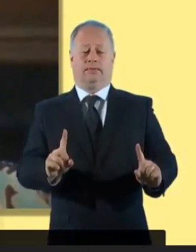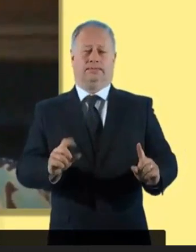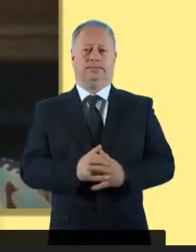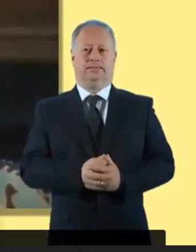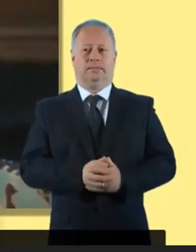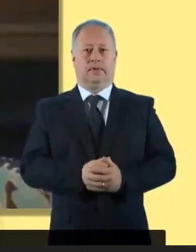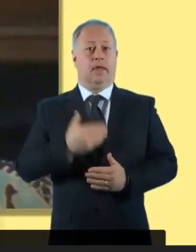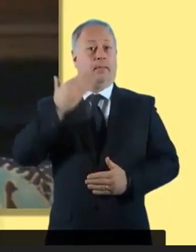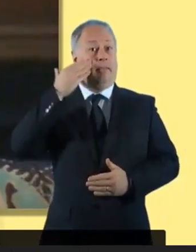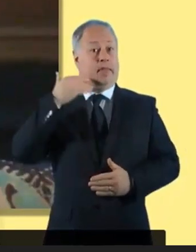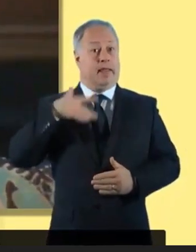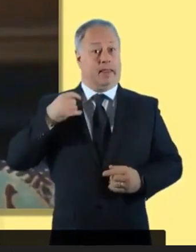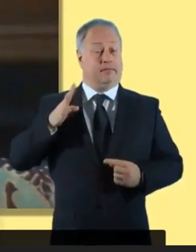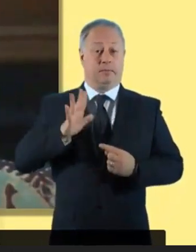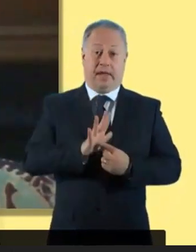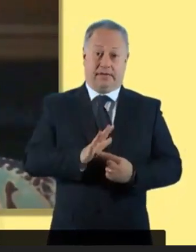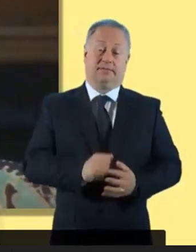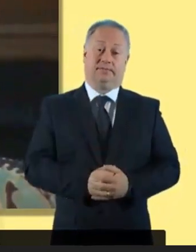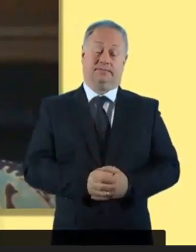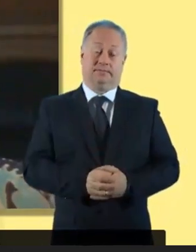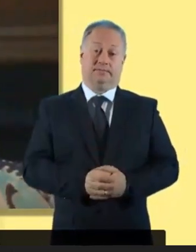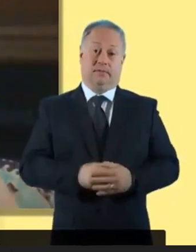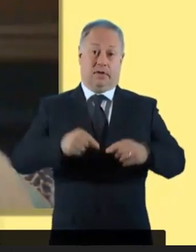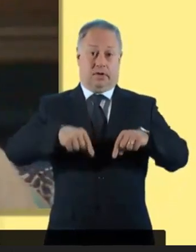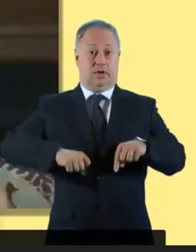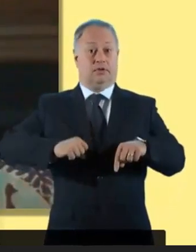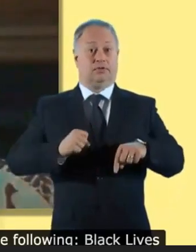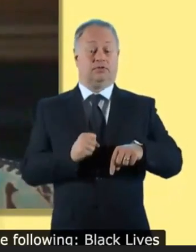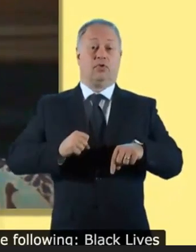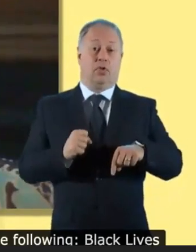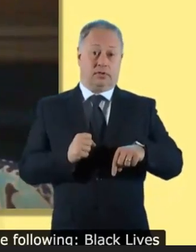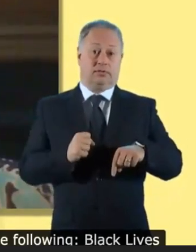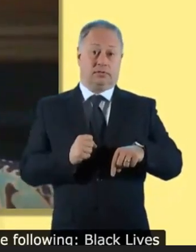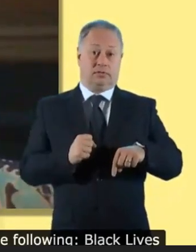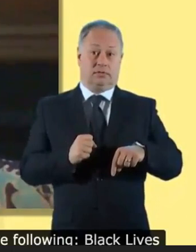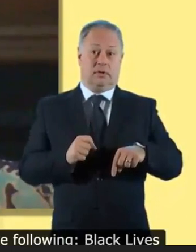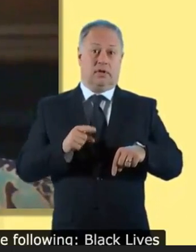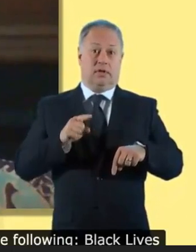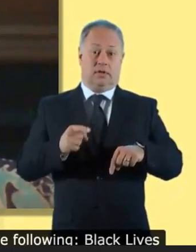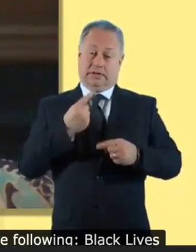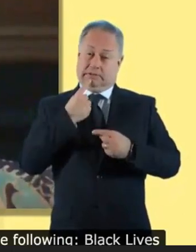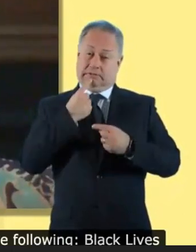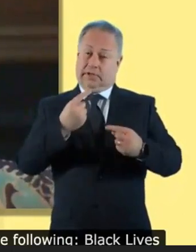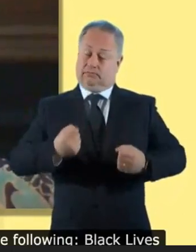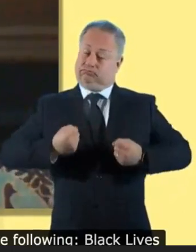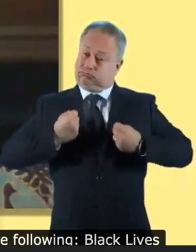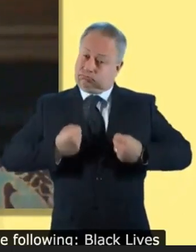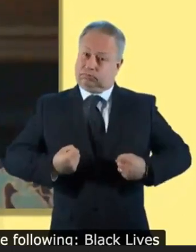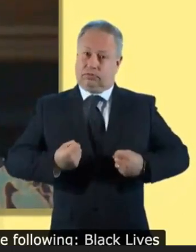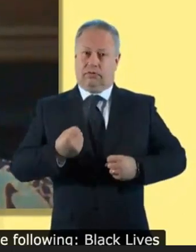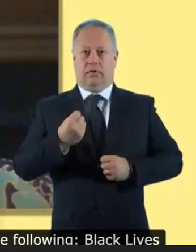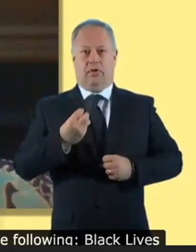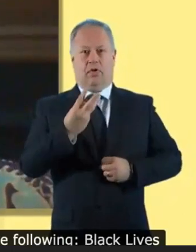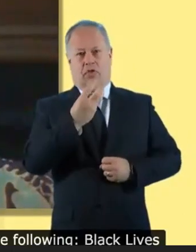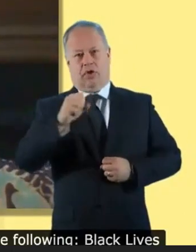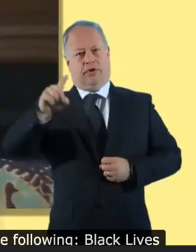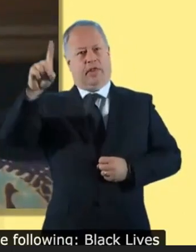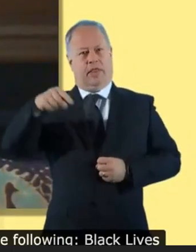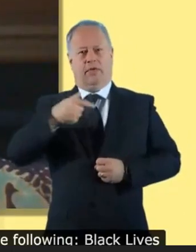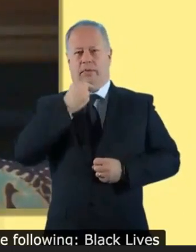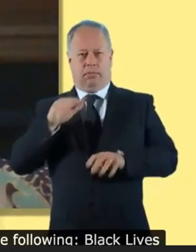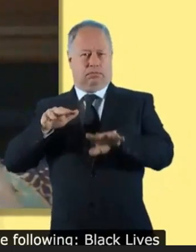Matter. And in Scotland, that statement was made very firmly when over 30,000 people were on the